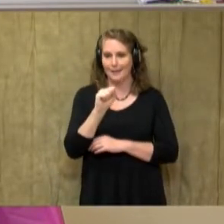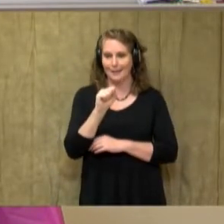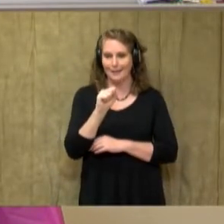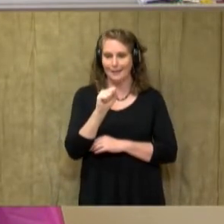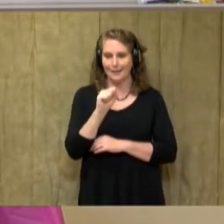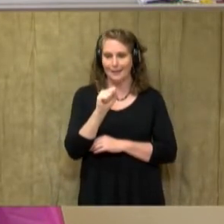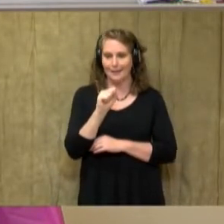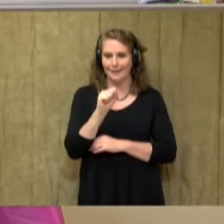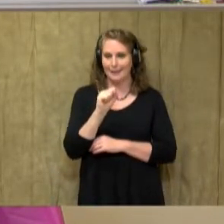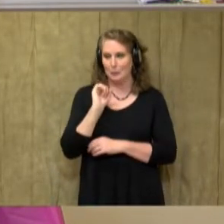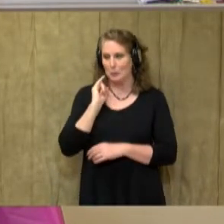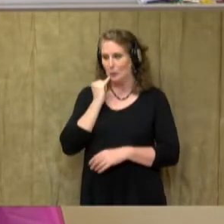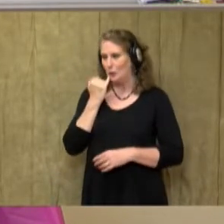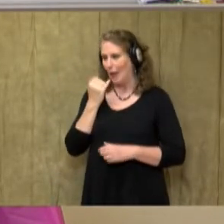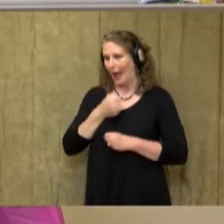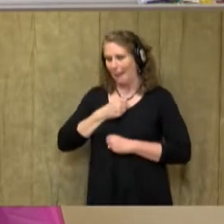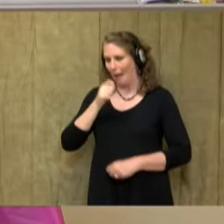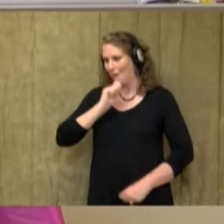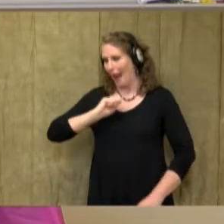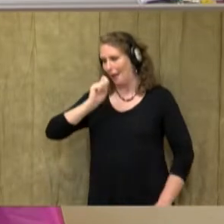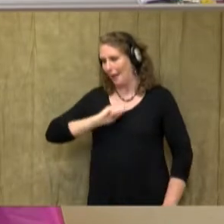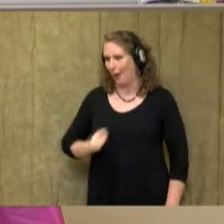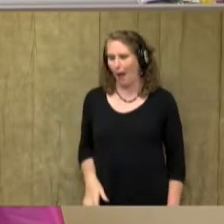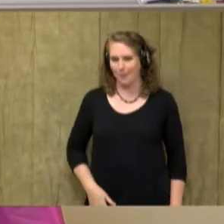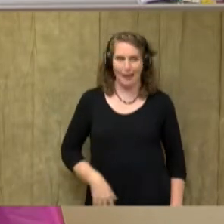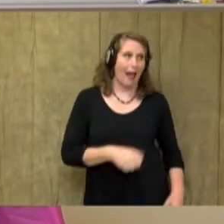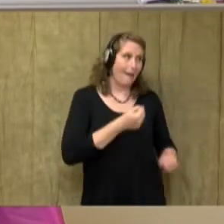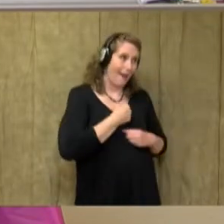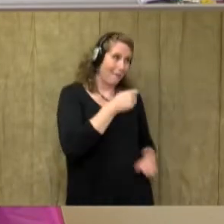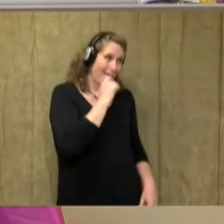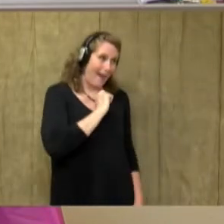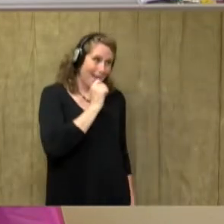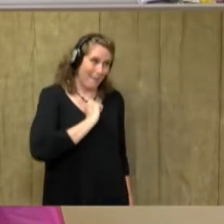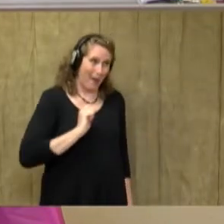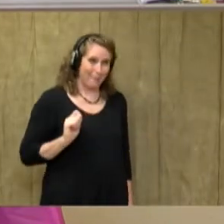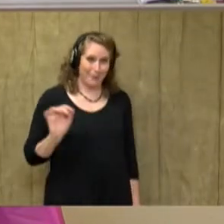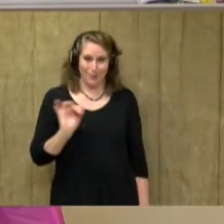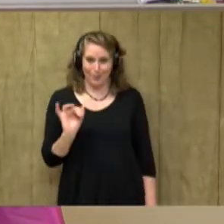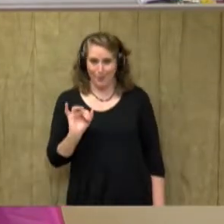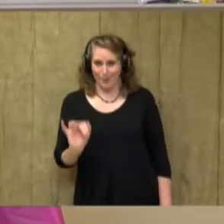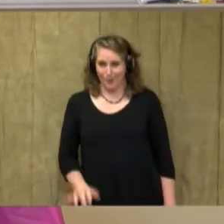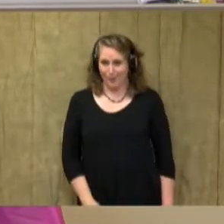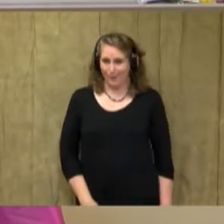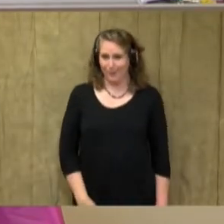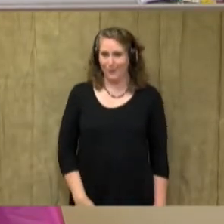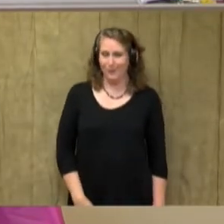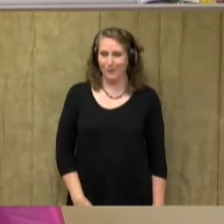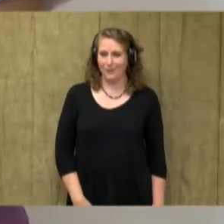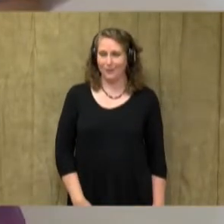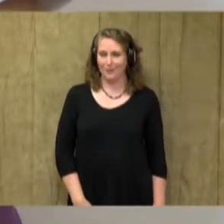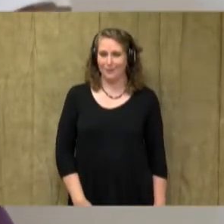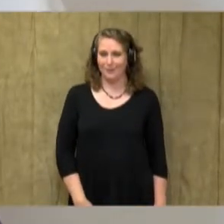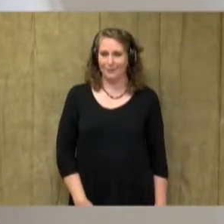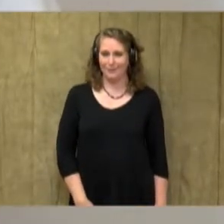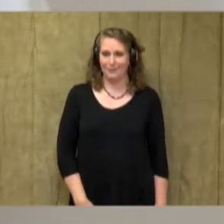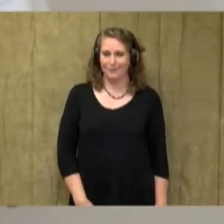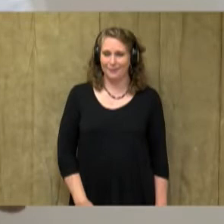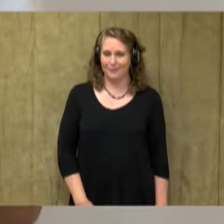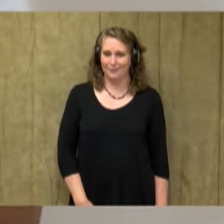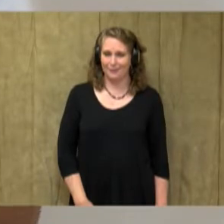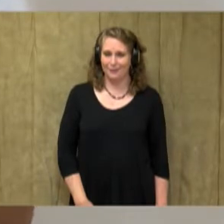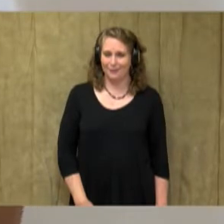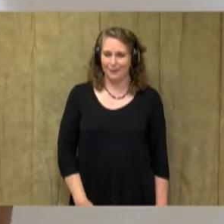Ooh, jealous. I love lollipops. I love lollipops. What happens in